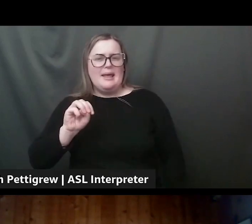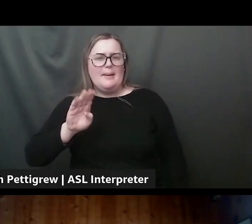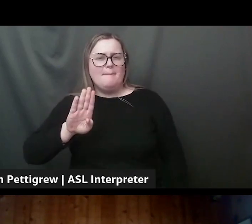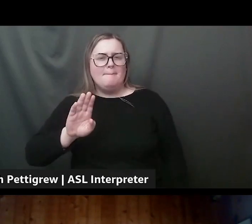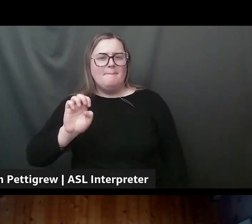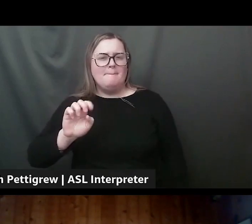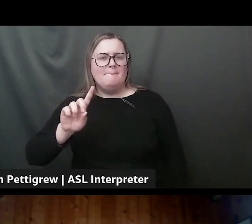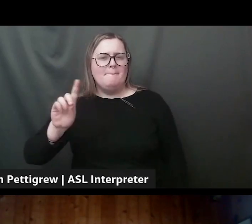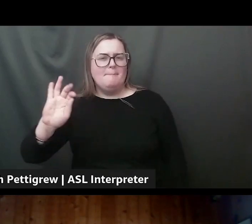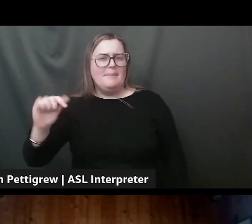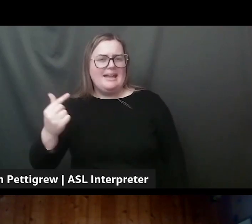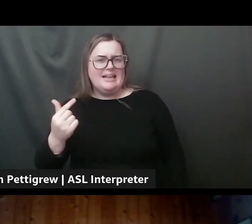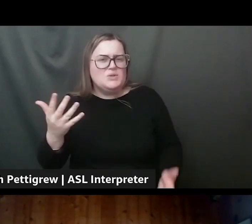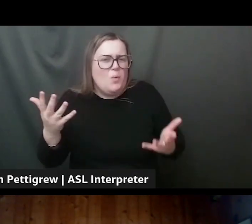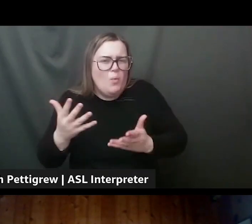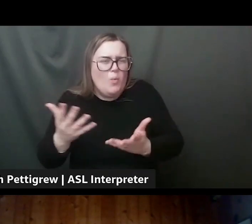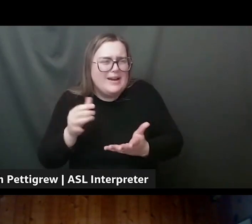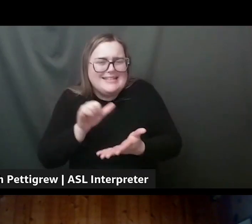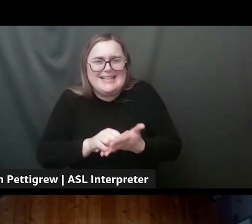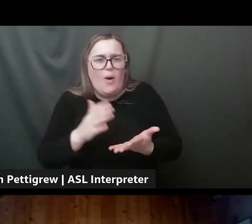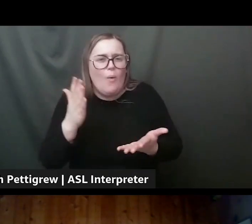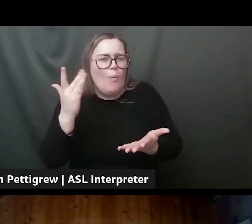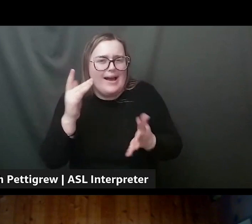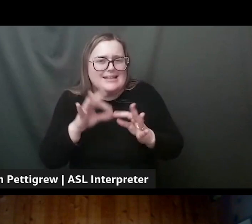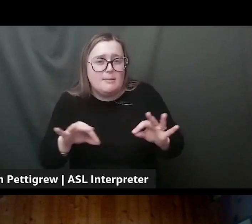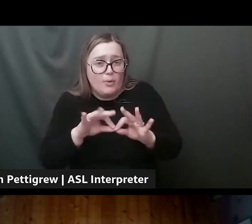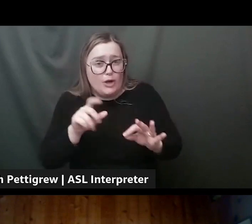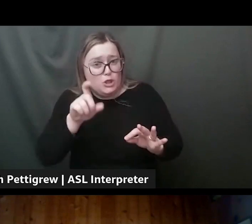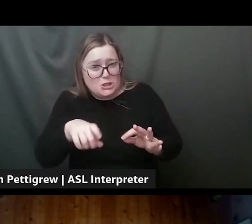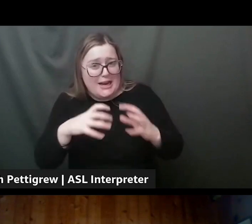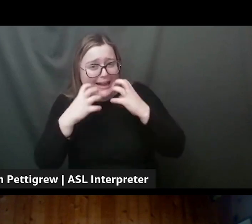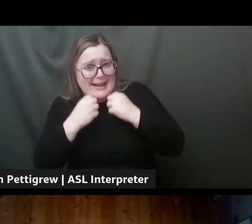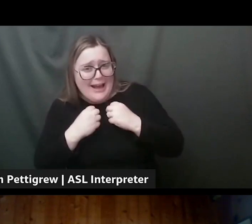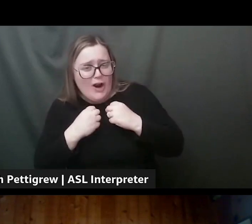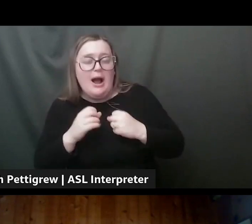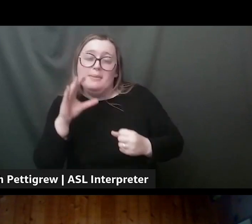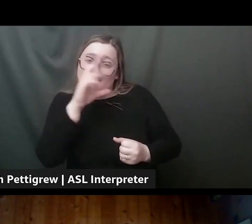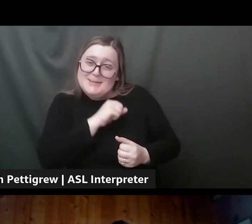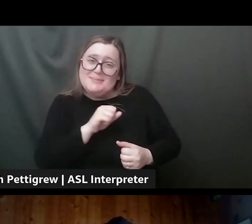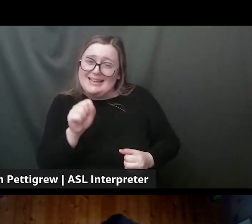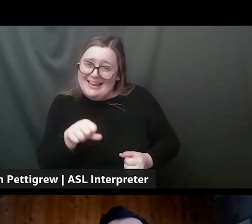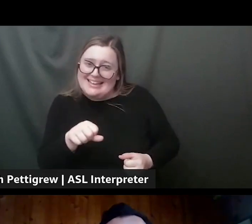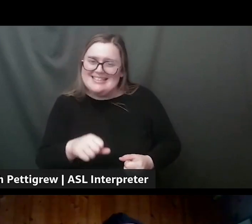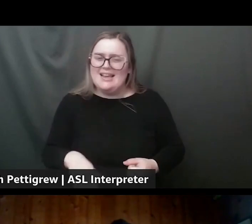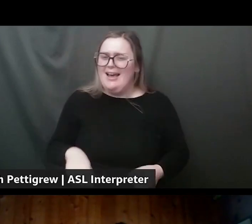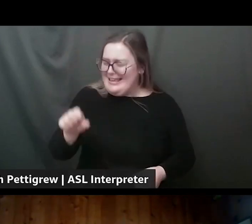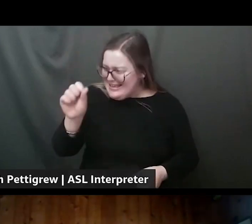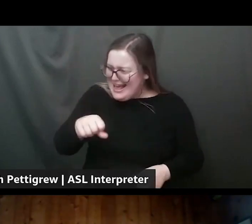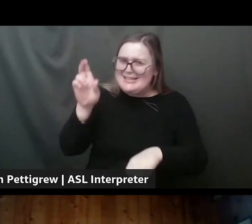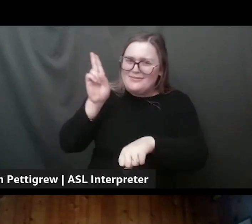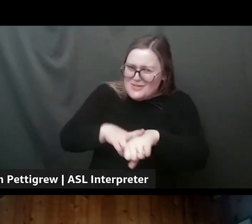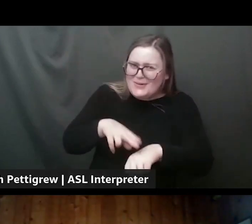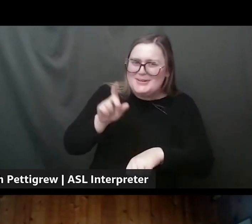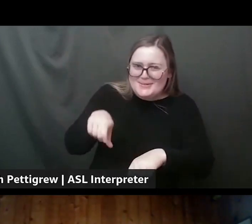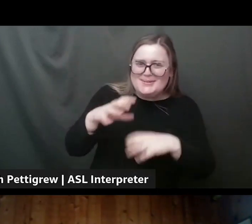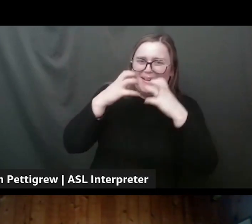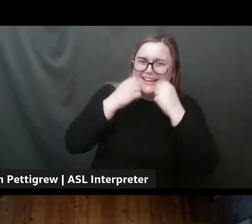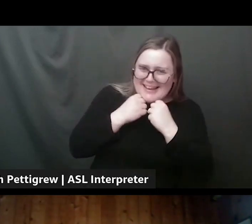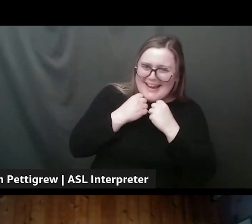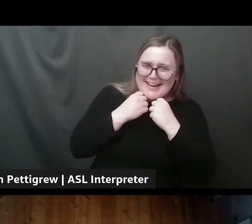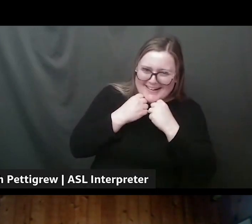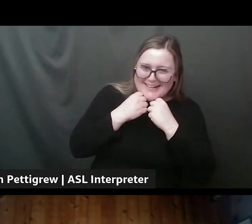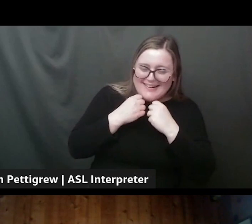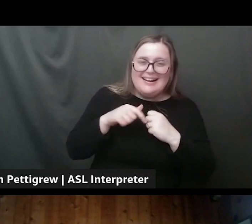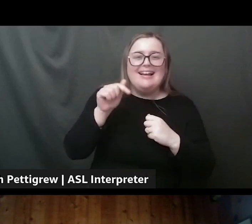important? Why should we care? Should we care? I'm assuming the answer is yes. Yeah, of course you should care, and it'll tie a lot of things together